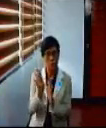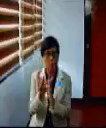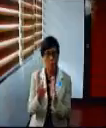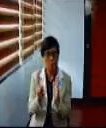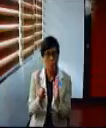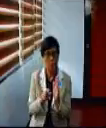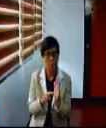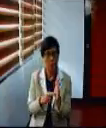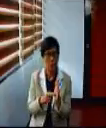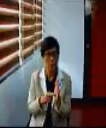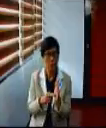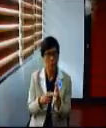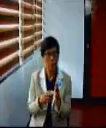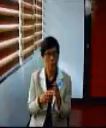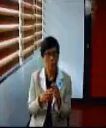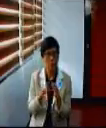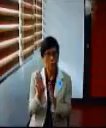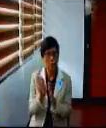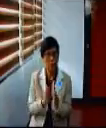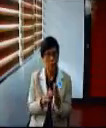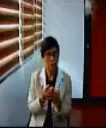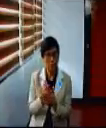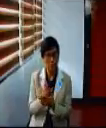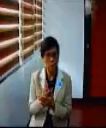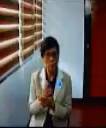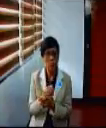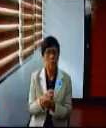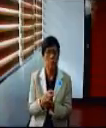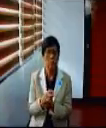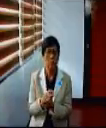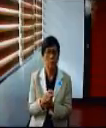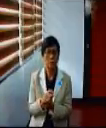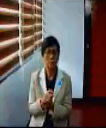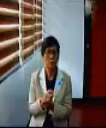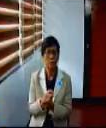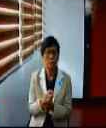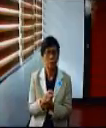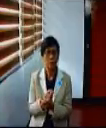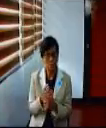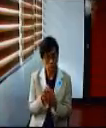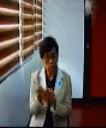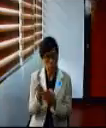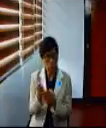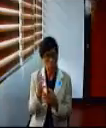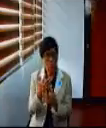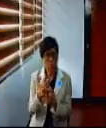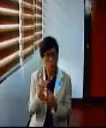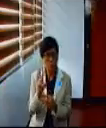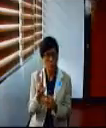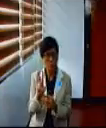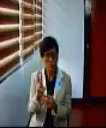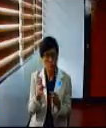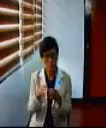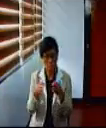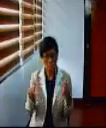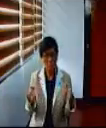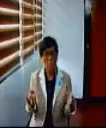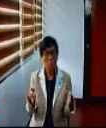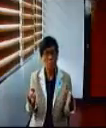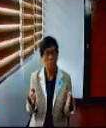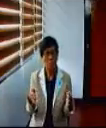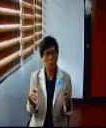ILO Declaration of Fundamental Principles, right to work. In truth, between these two broad areas of